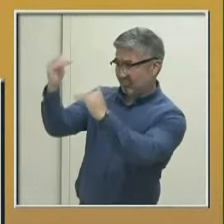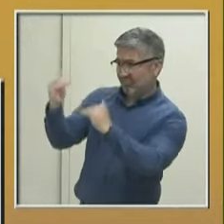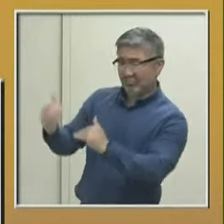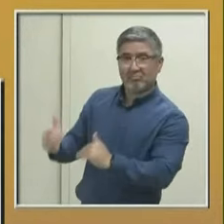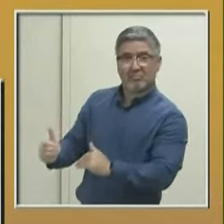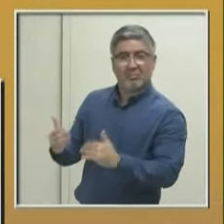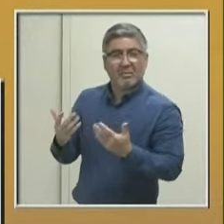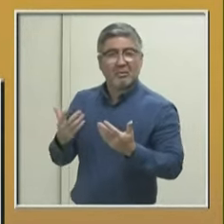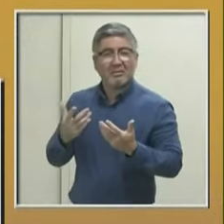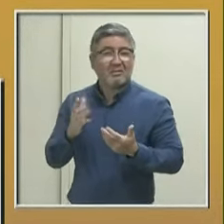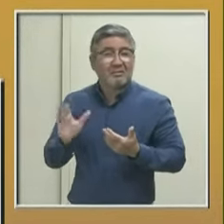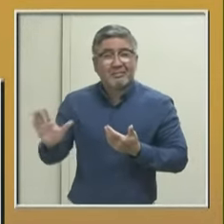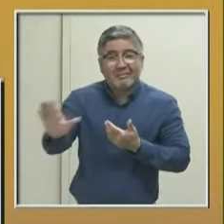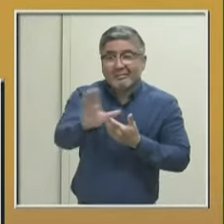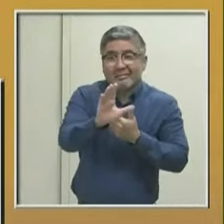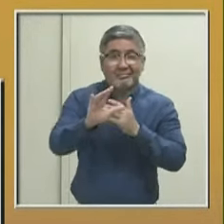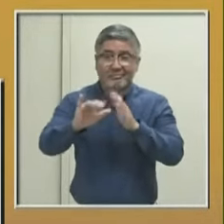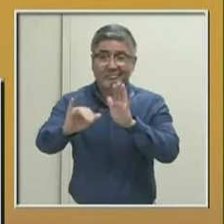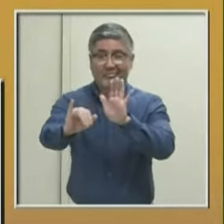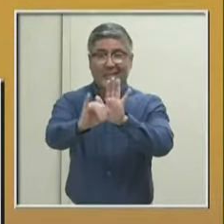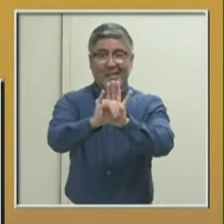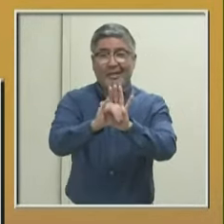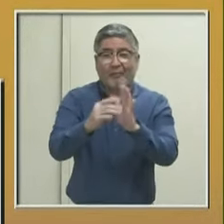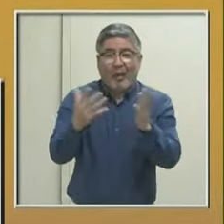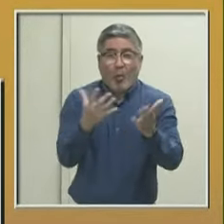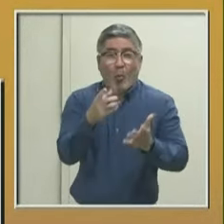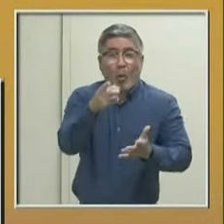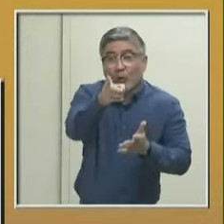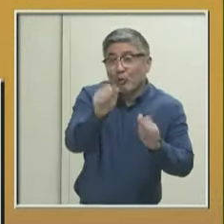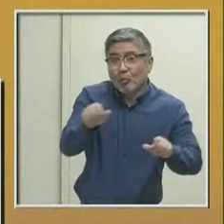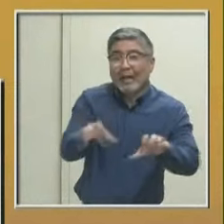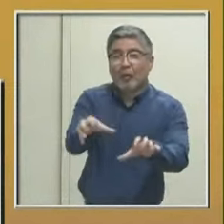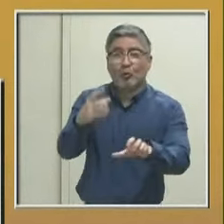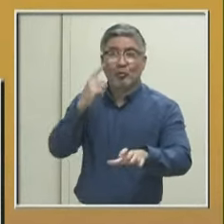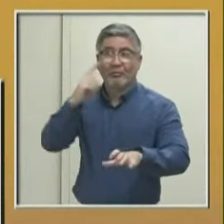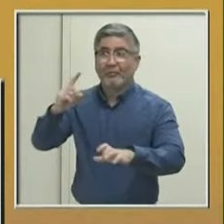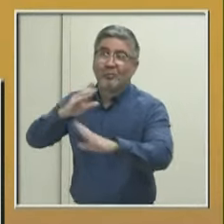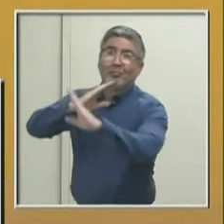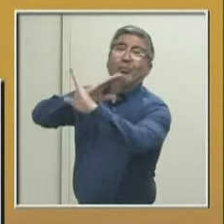identify your own recommendations of what needs to happen. And we'll be doing the same.